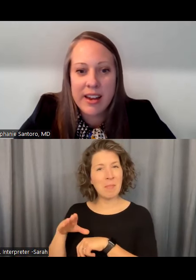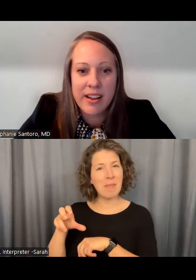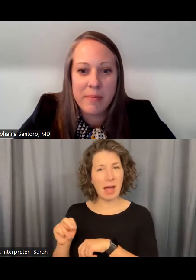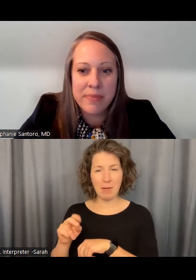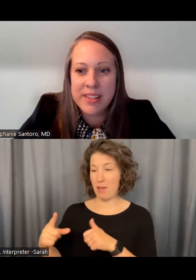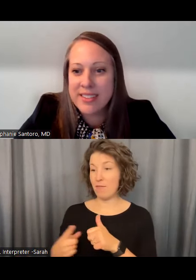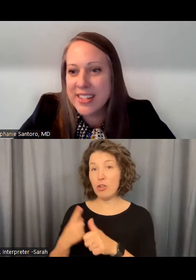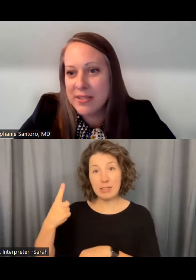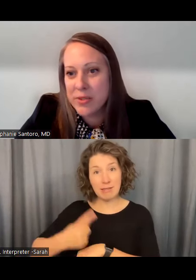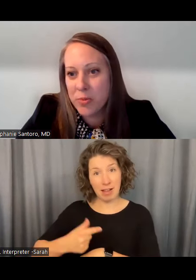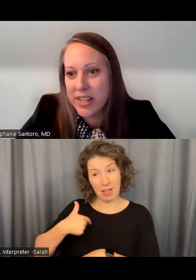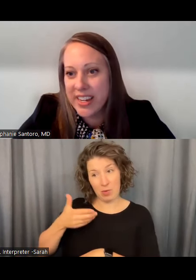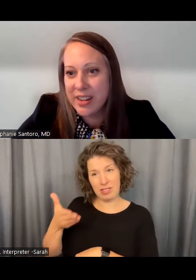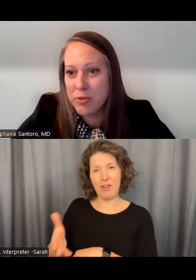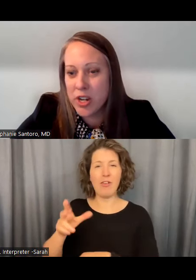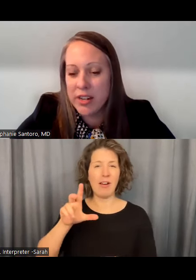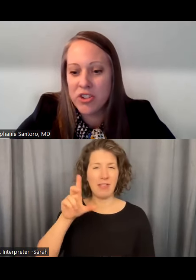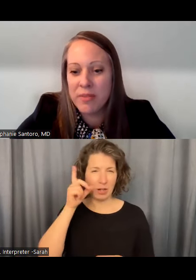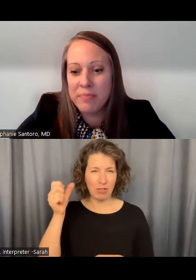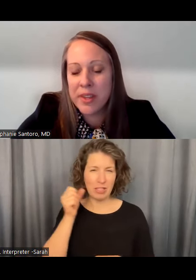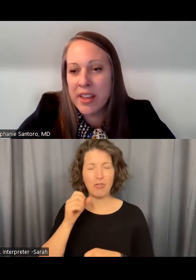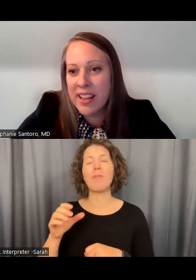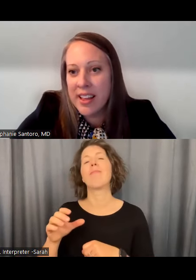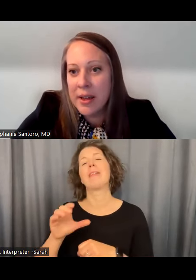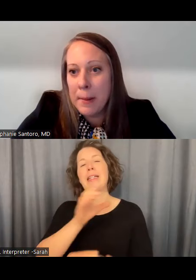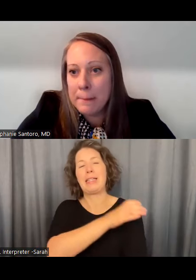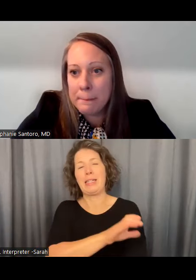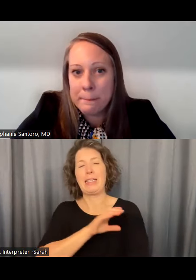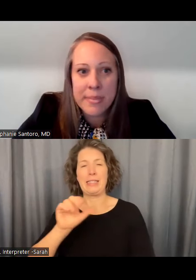day at the Down syndrome clinic at MGH.